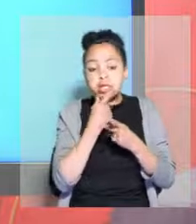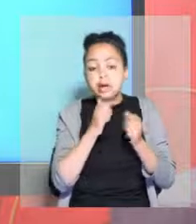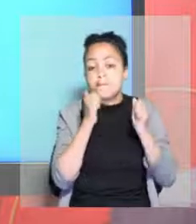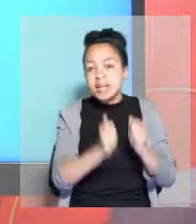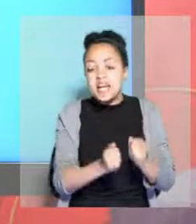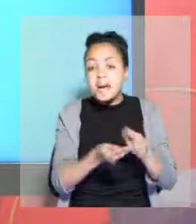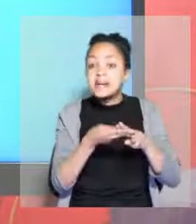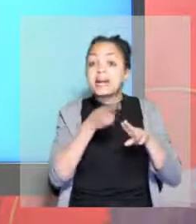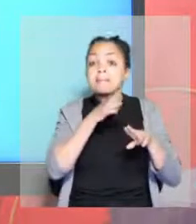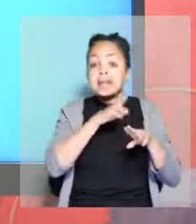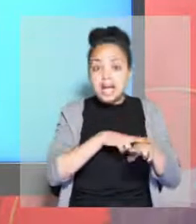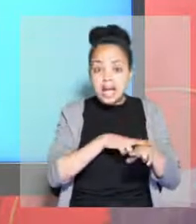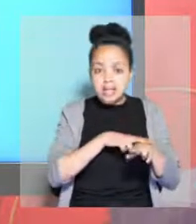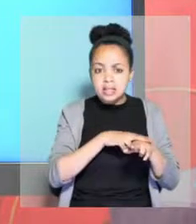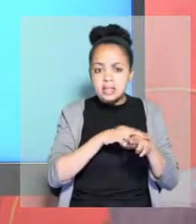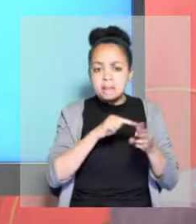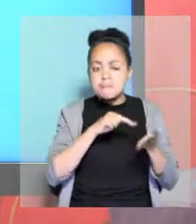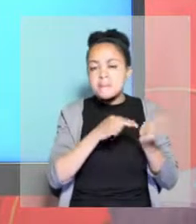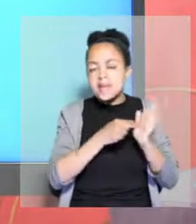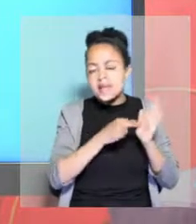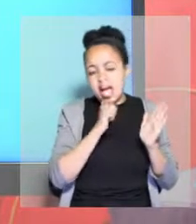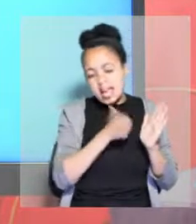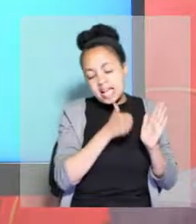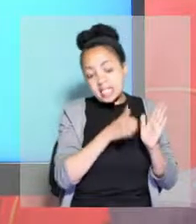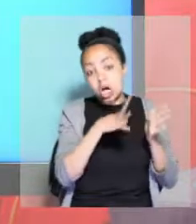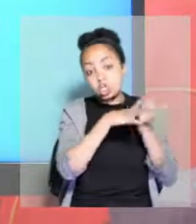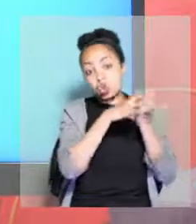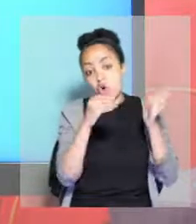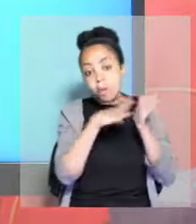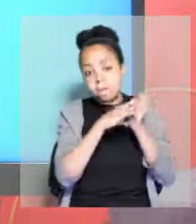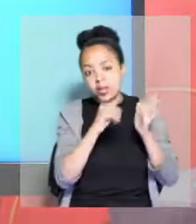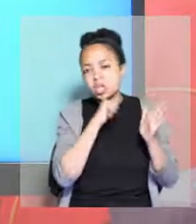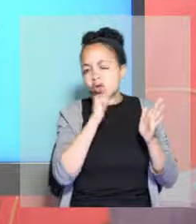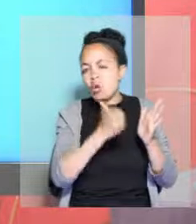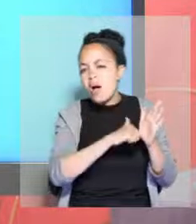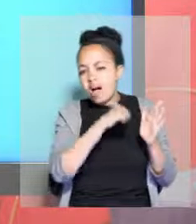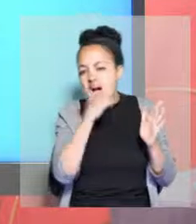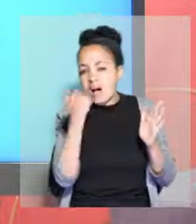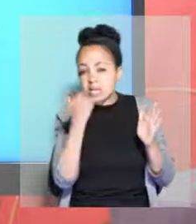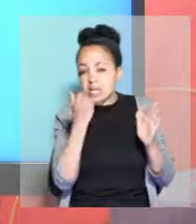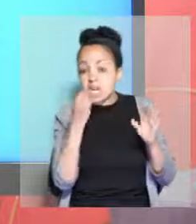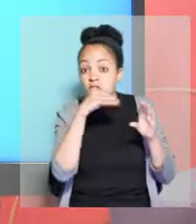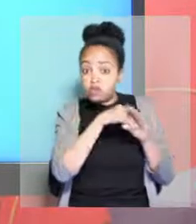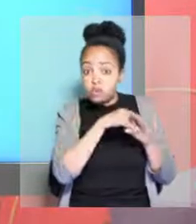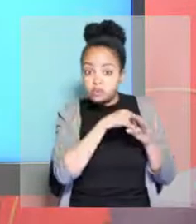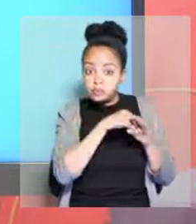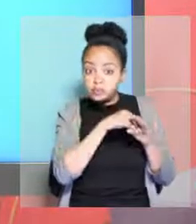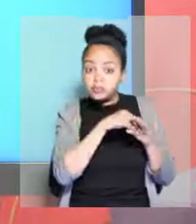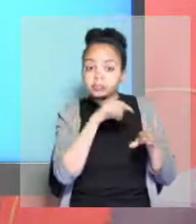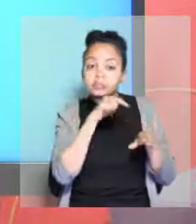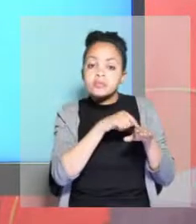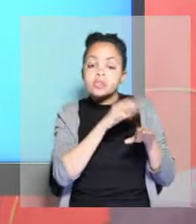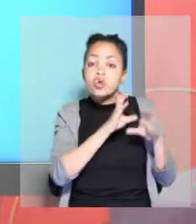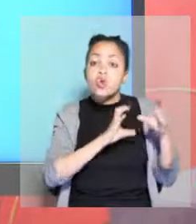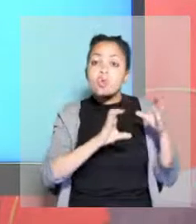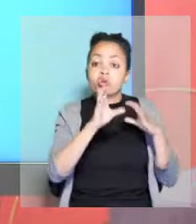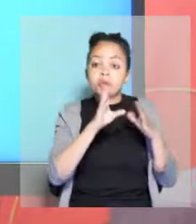become duplicate, make an exact copy. No other phase can be evolved in